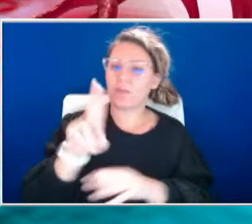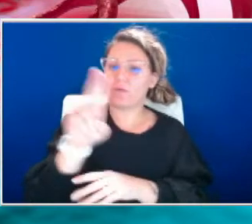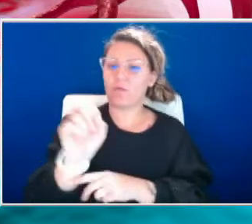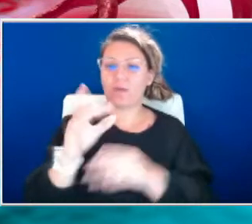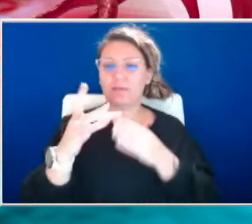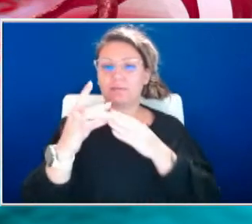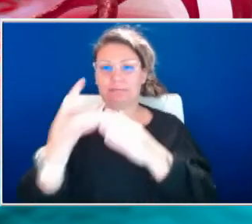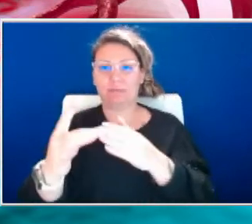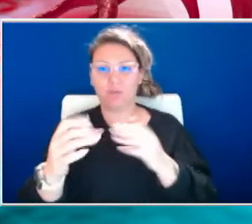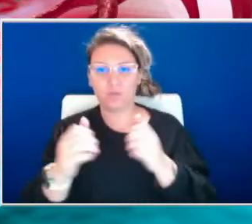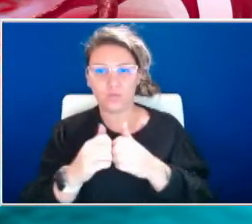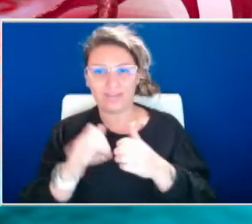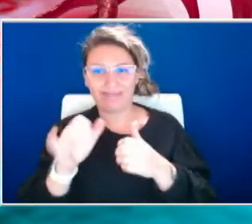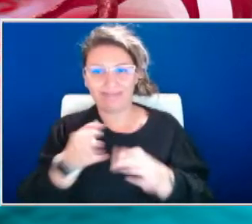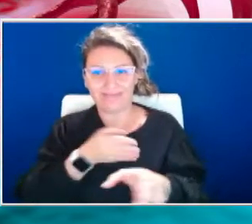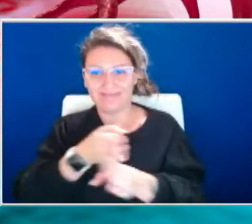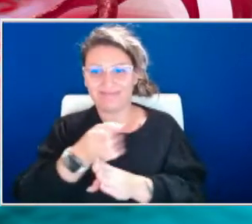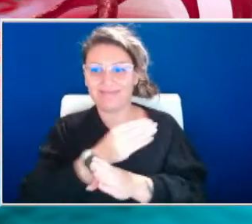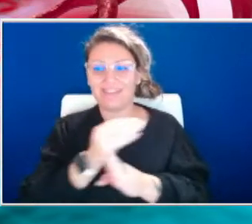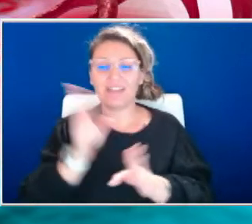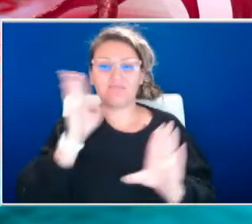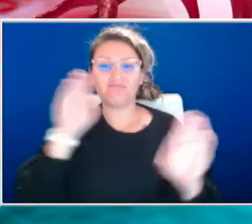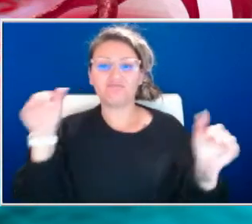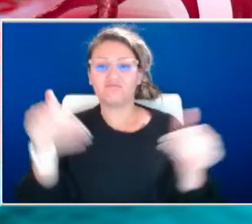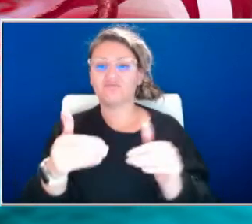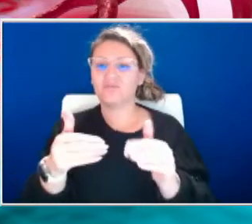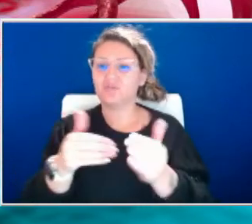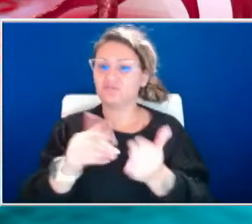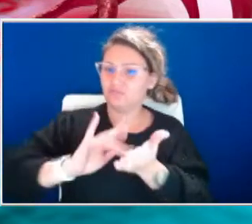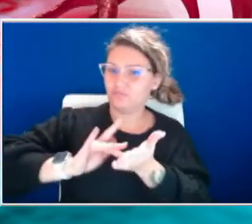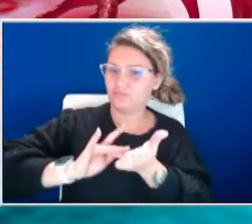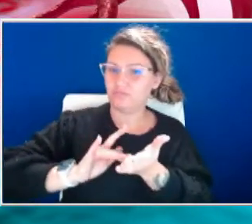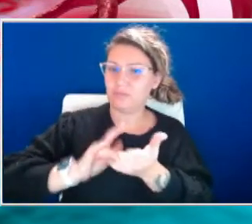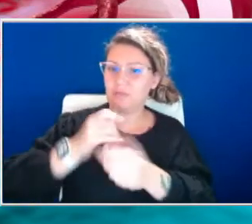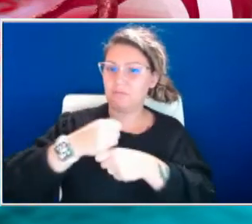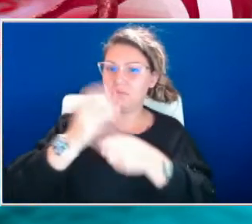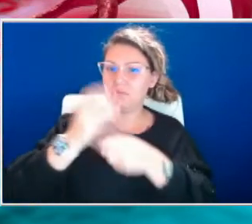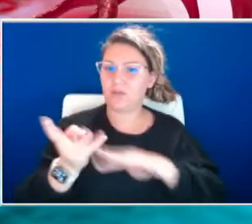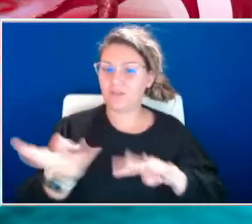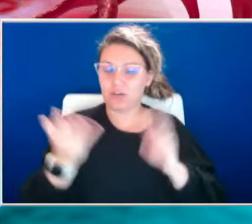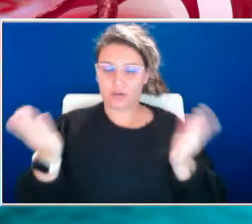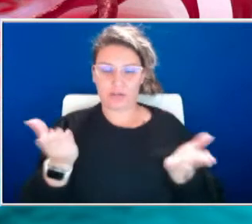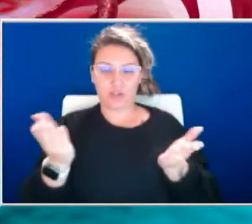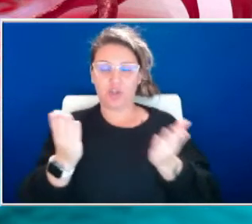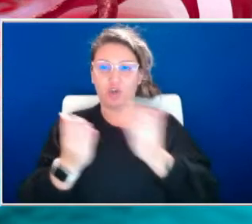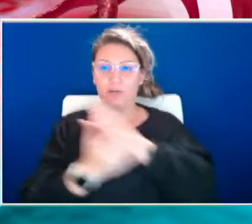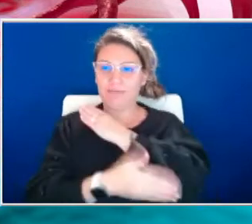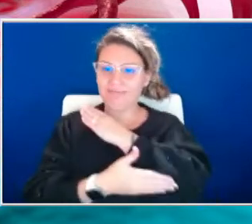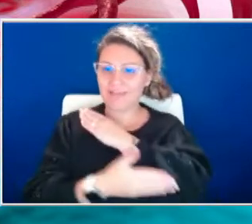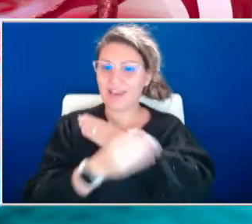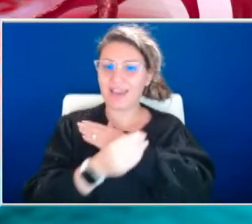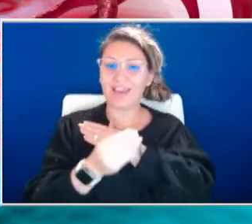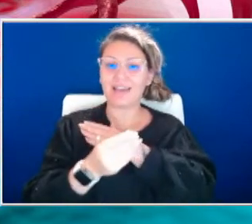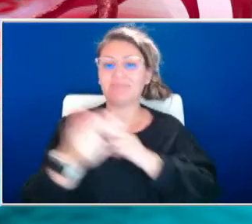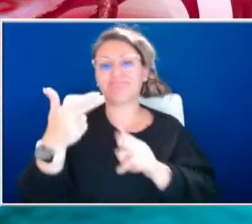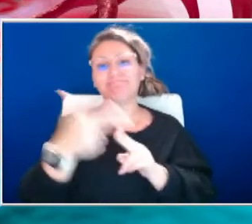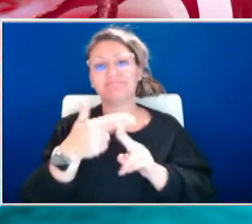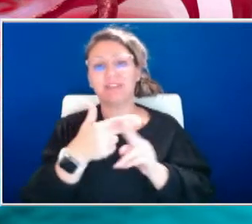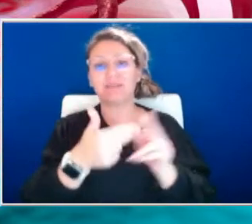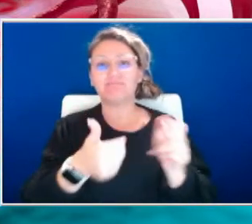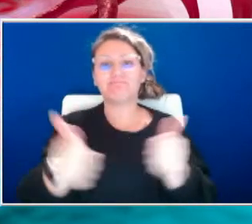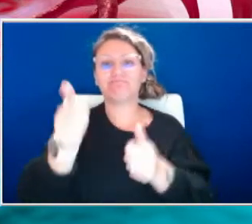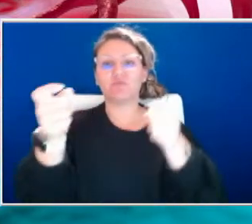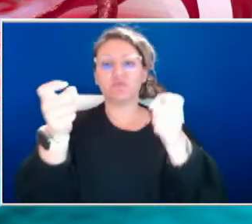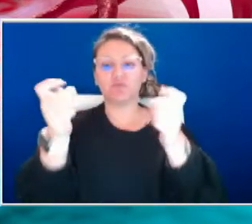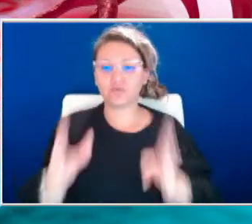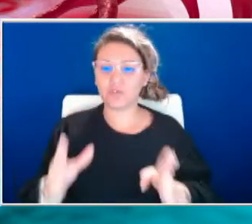field and to center drug manufacturing in the country. And he named the first director of the Advanced Research Projects Agency for